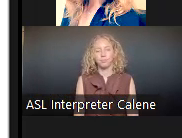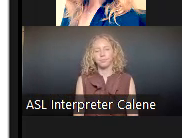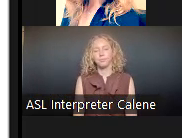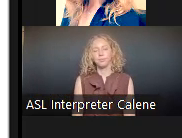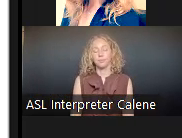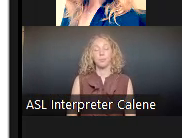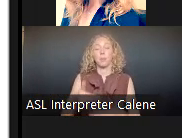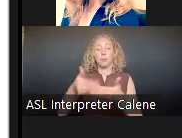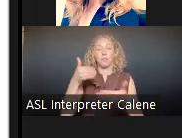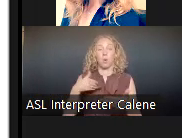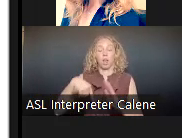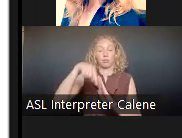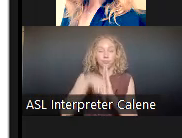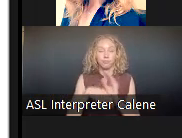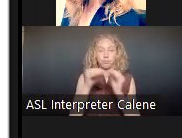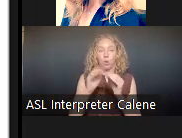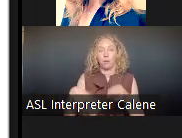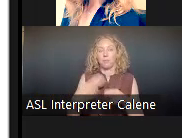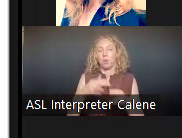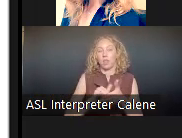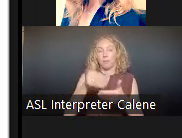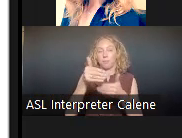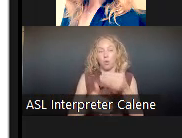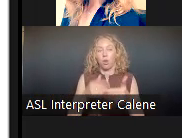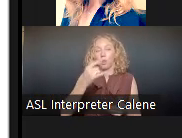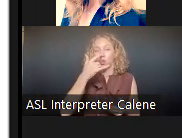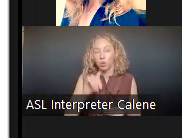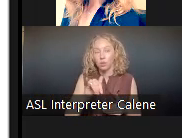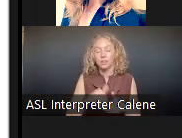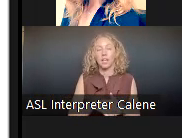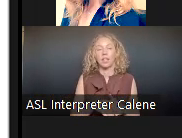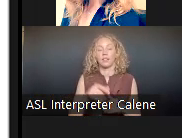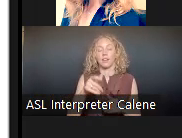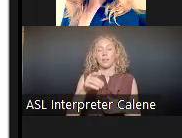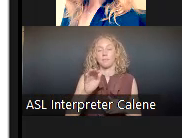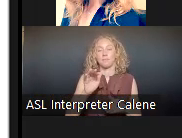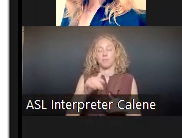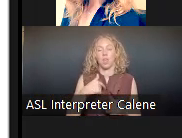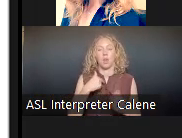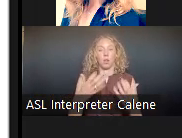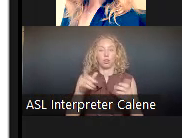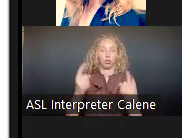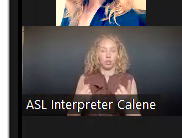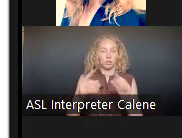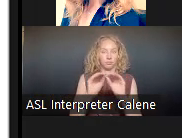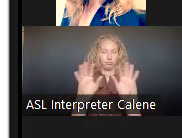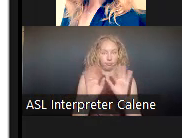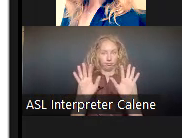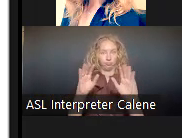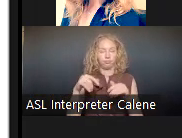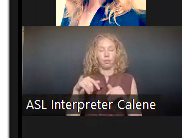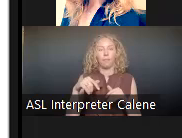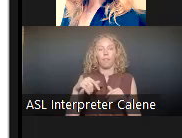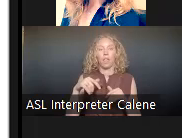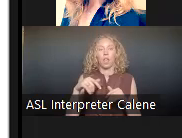So before I dive into the actual protocol and what that looks like, I want to just be clear that